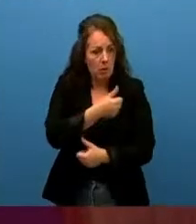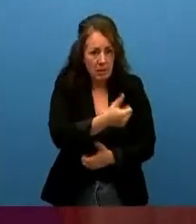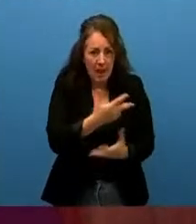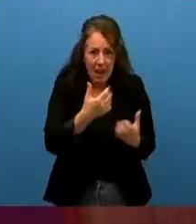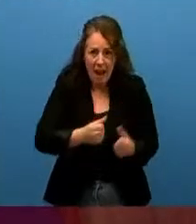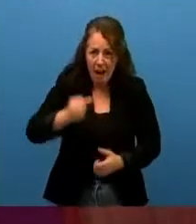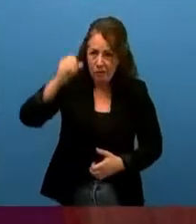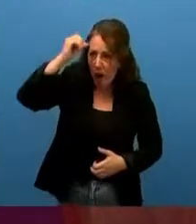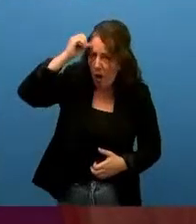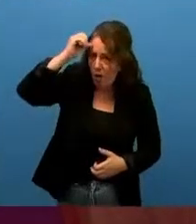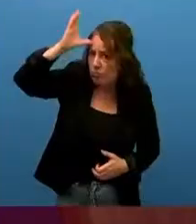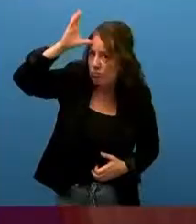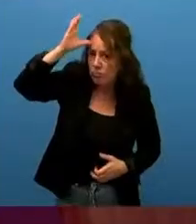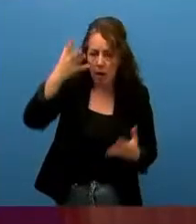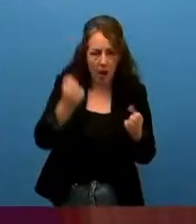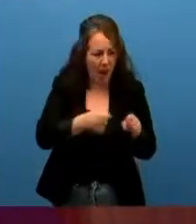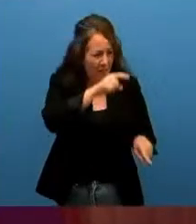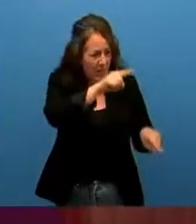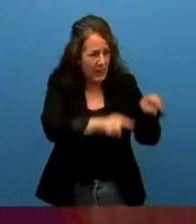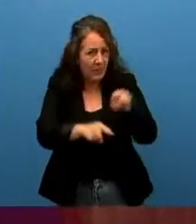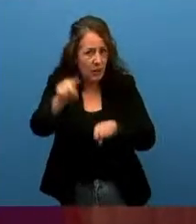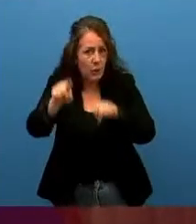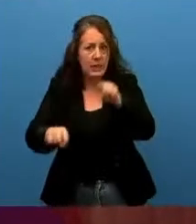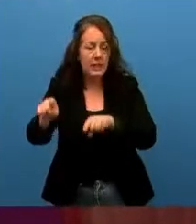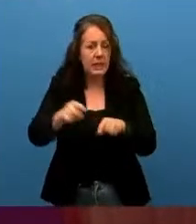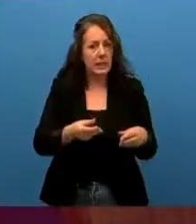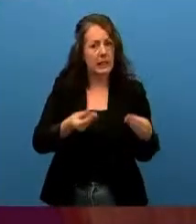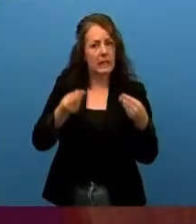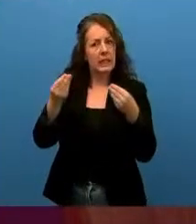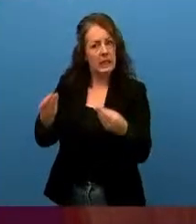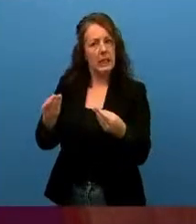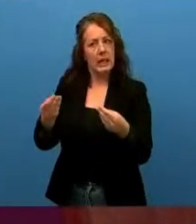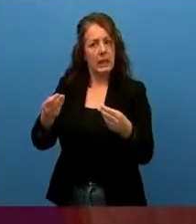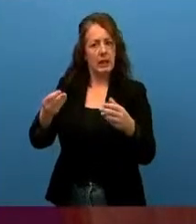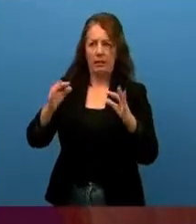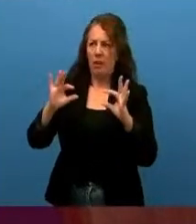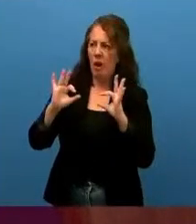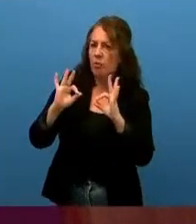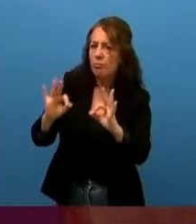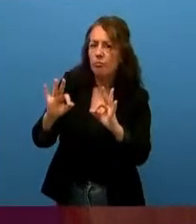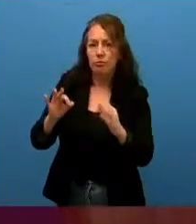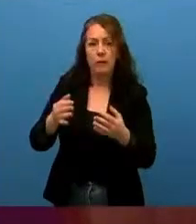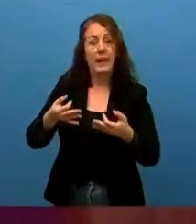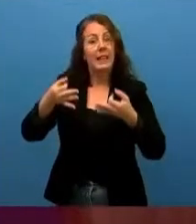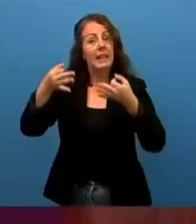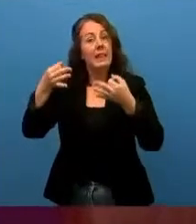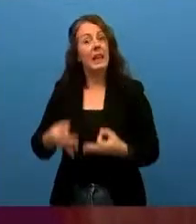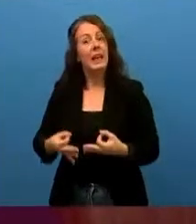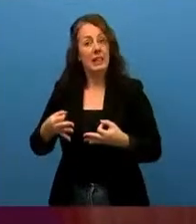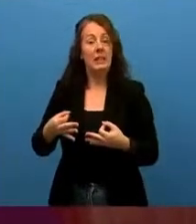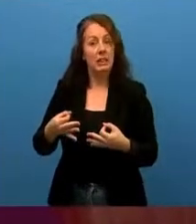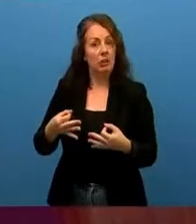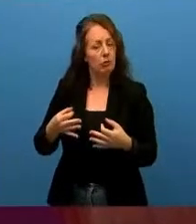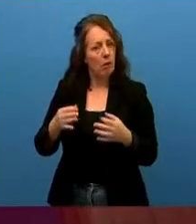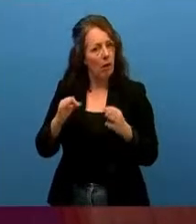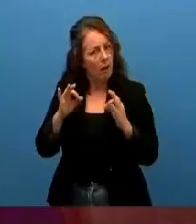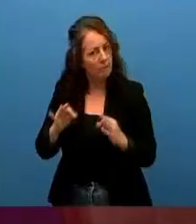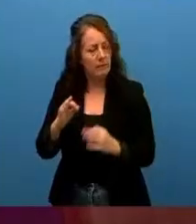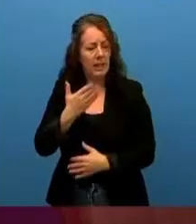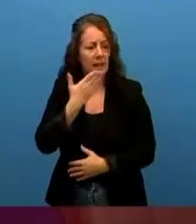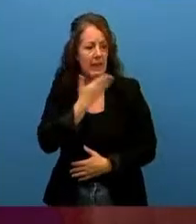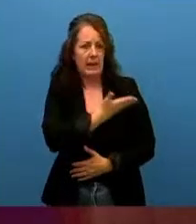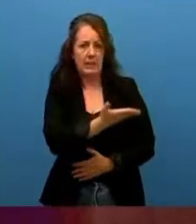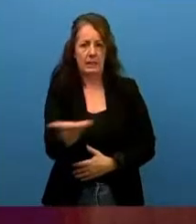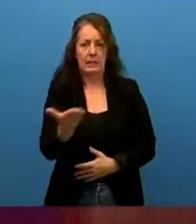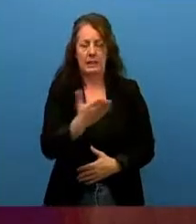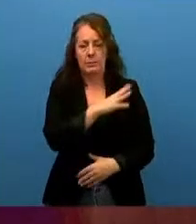add legitimacy and sustainability to the decisions adopted by the United Nations, we must remember that it's not